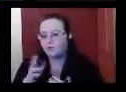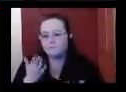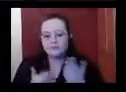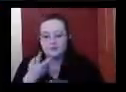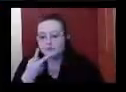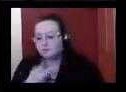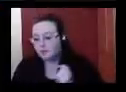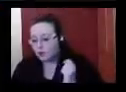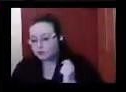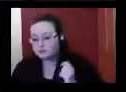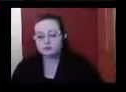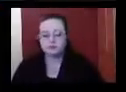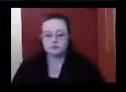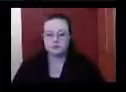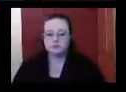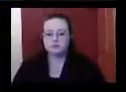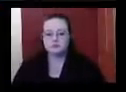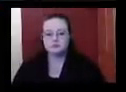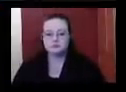both.